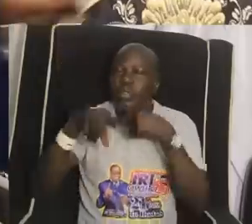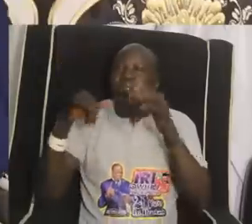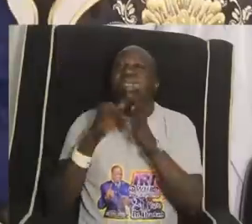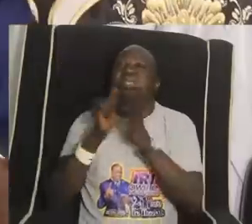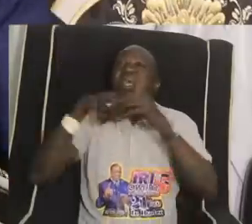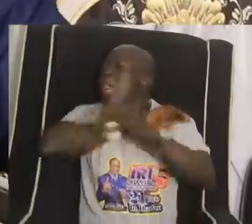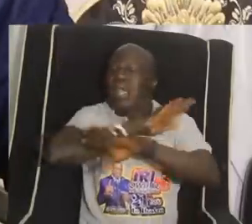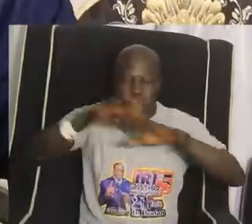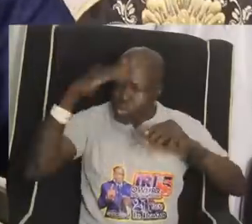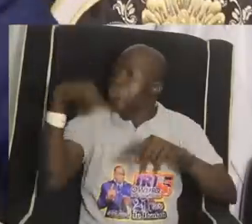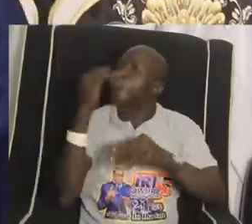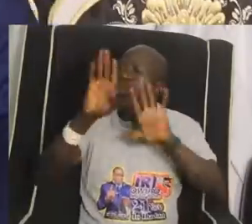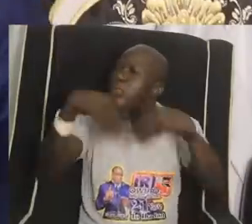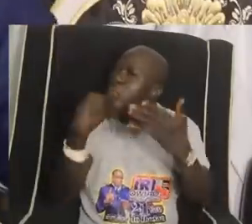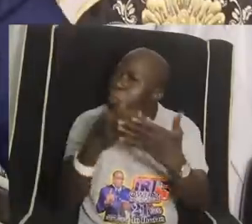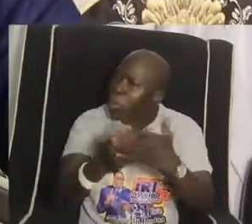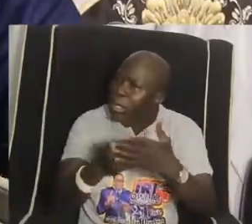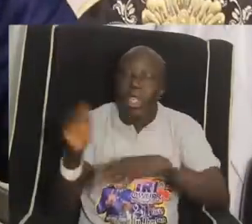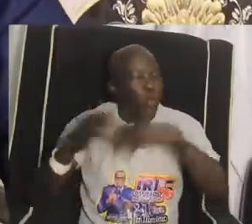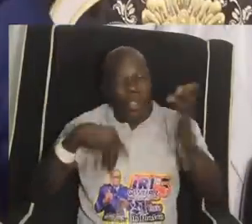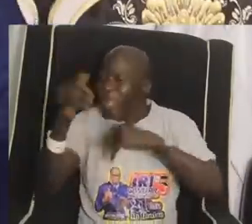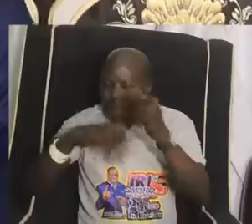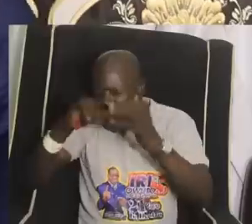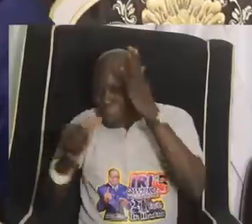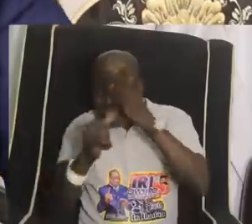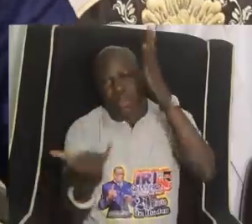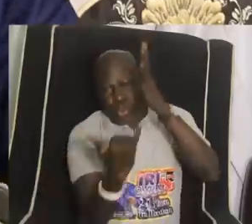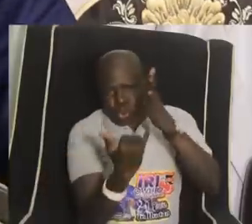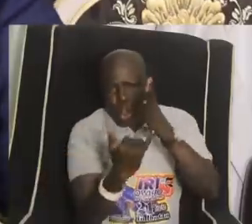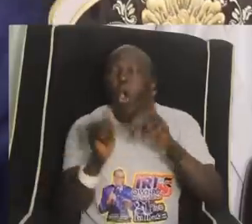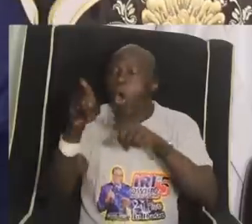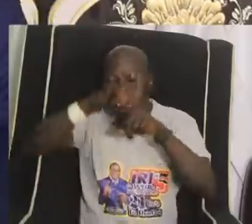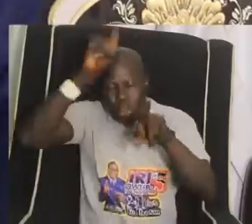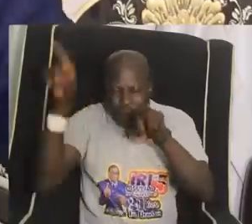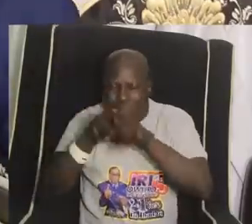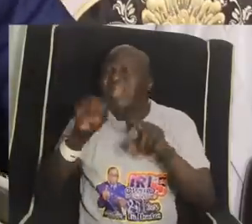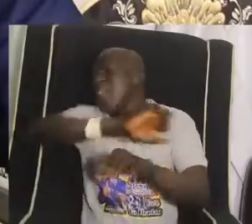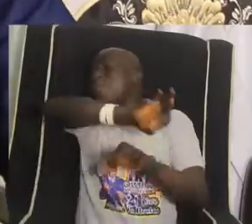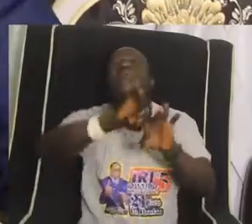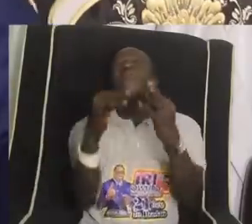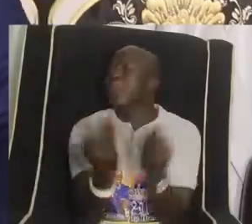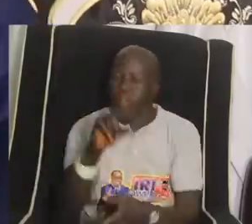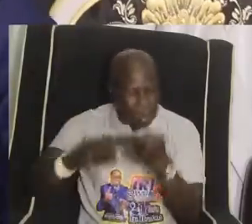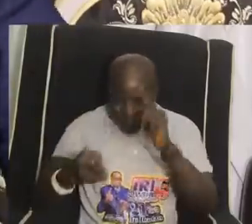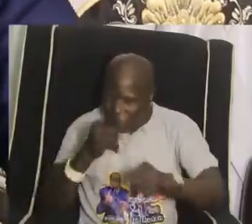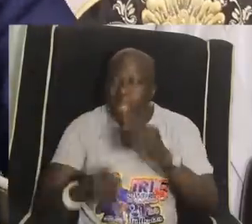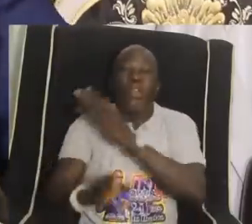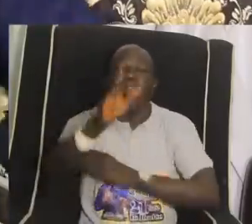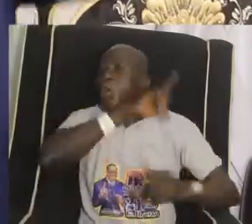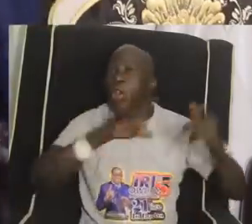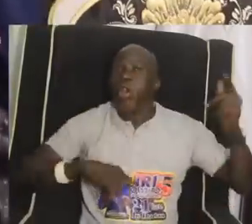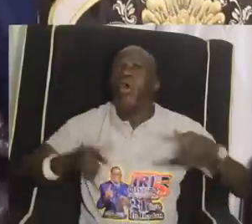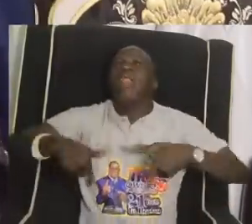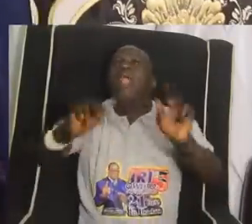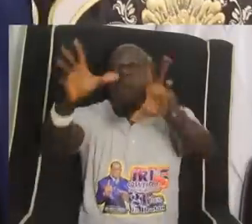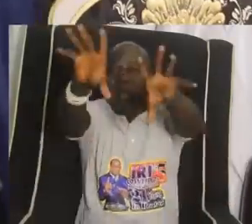to receive. Me, mentor, my fool. I don't know the one. If I get by the boy, the big guy, if I get on it, or no, no, I